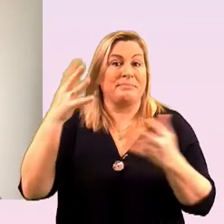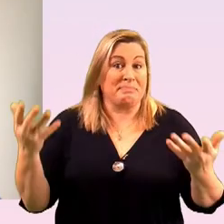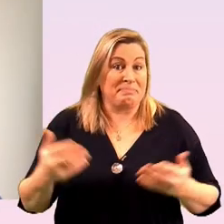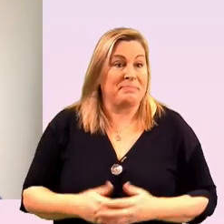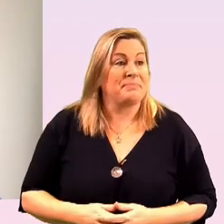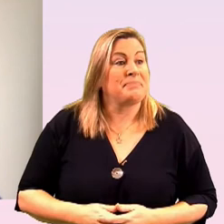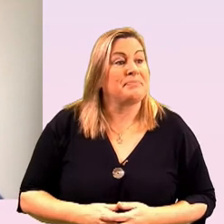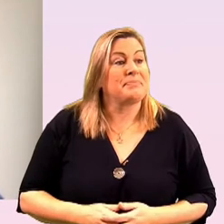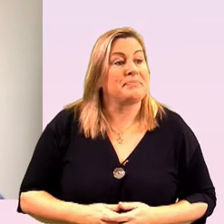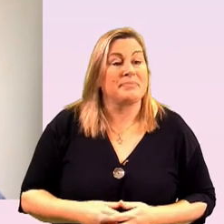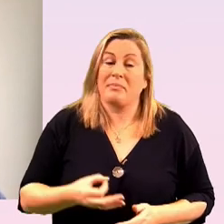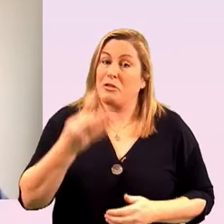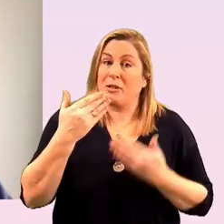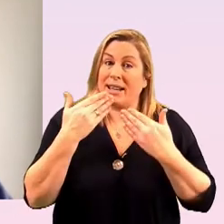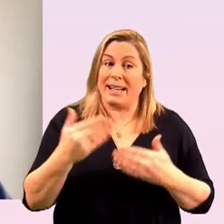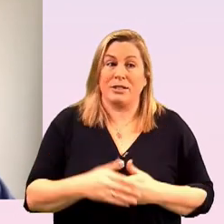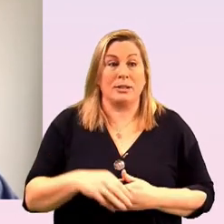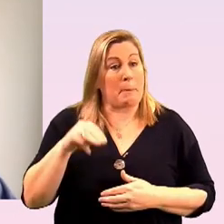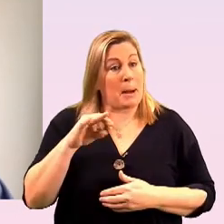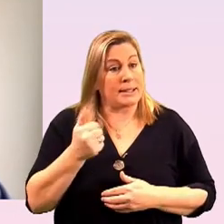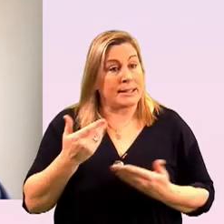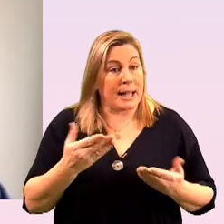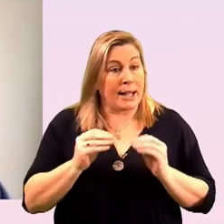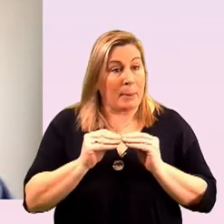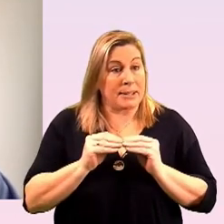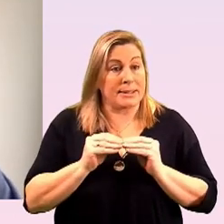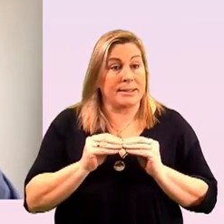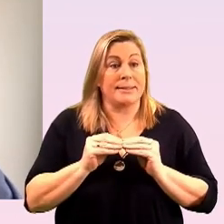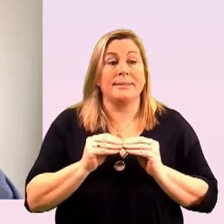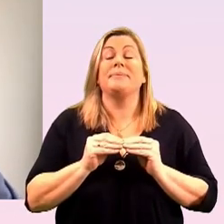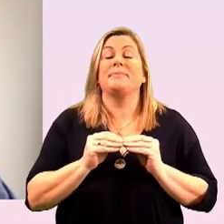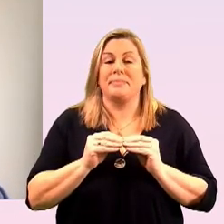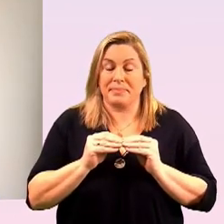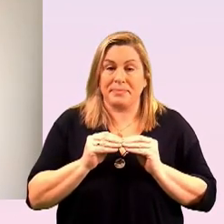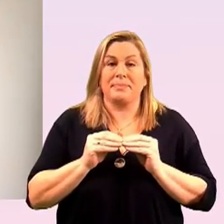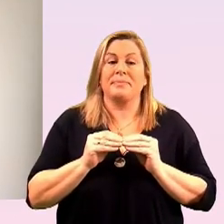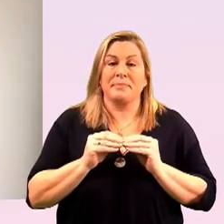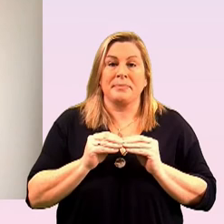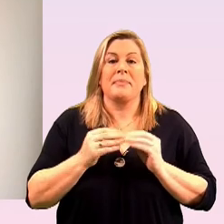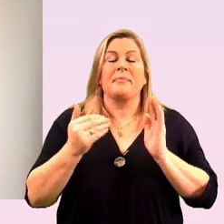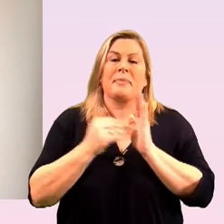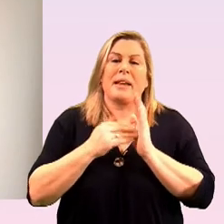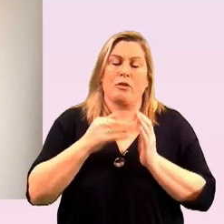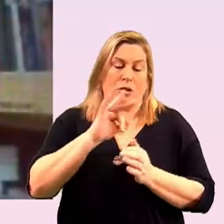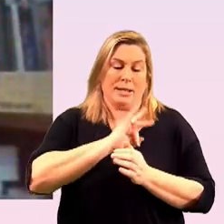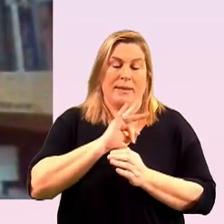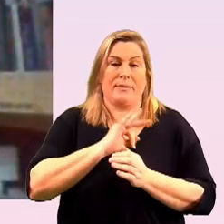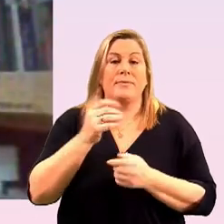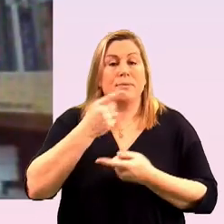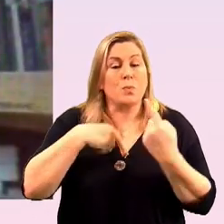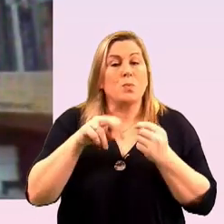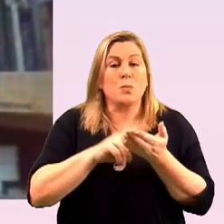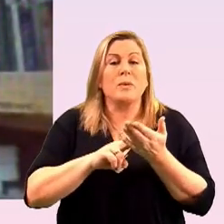Great, thanks. Yeah. Martina, Tonie, do you want to hop in? Yeah, for ourselves, we've